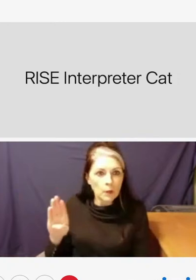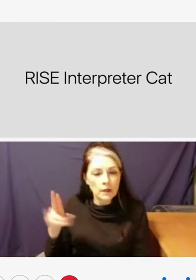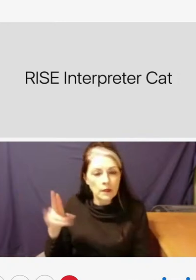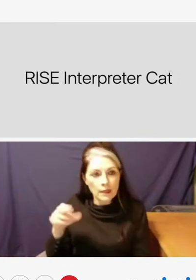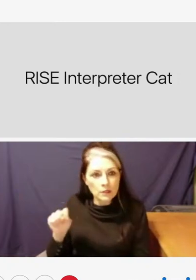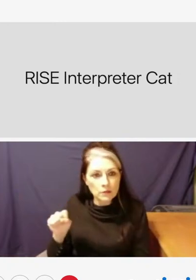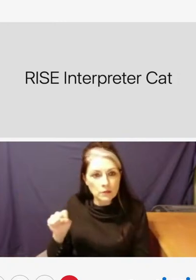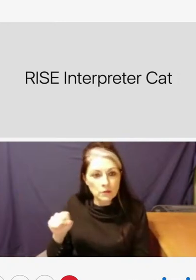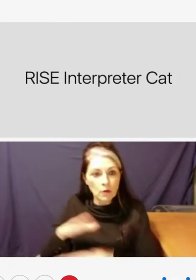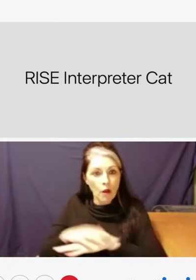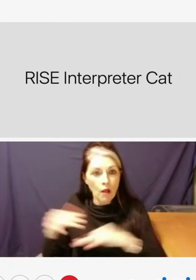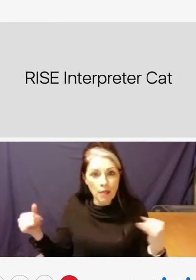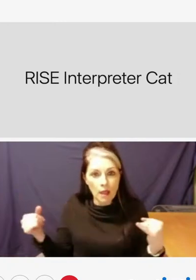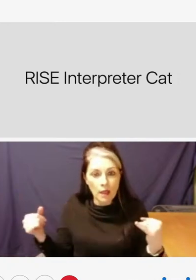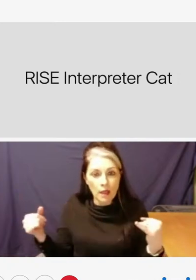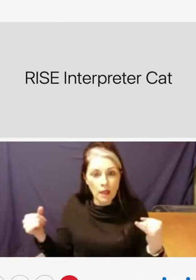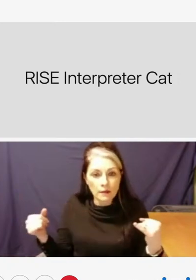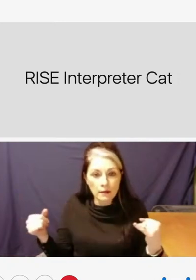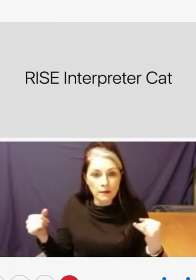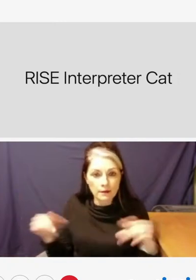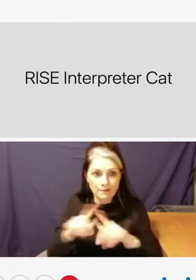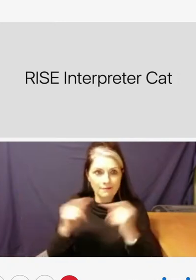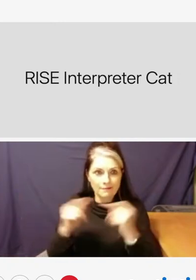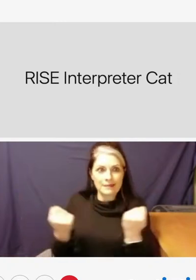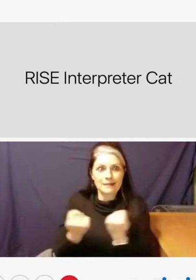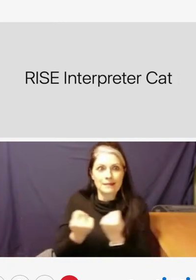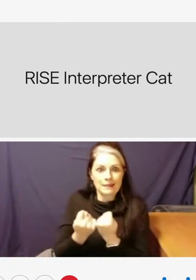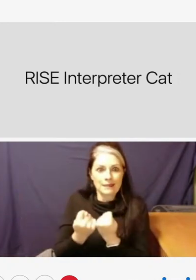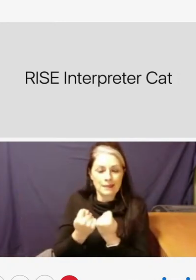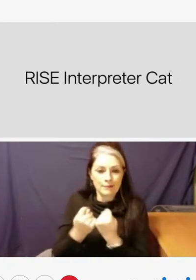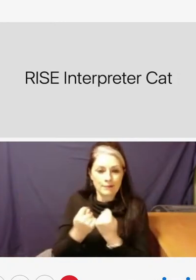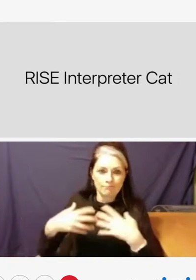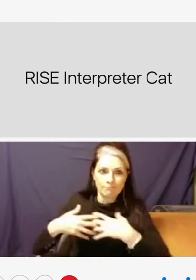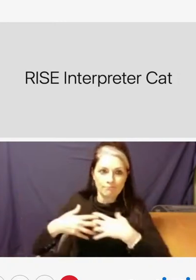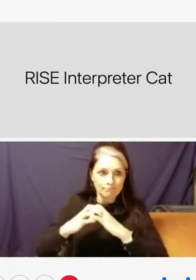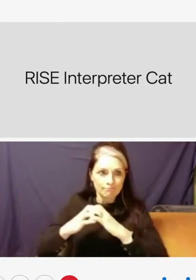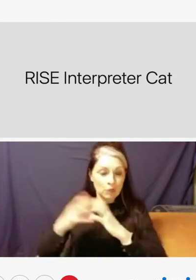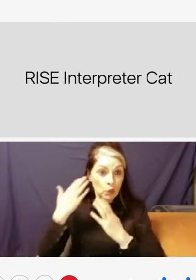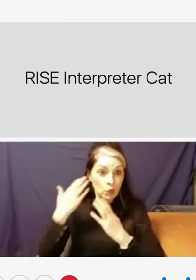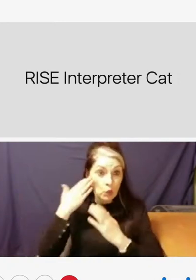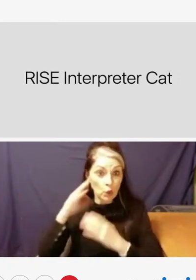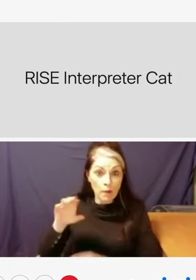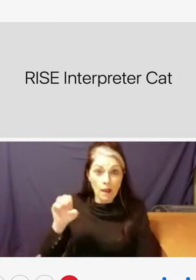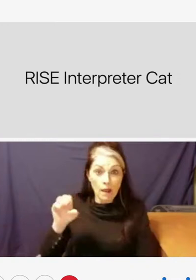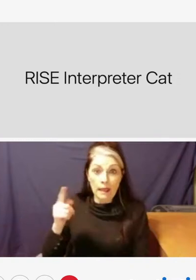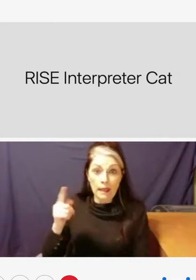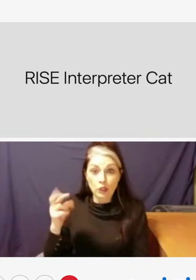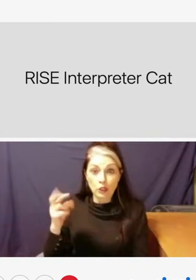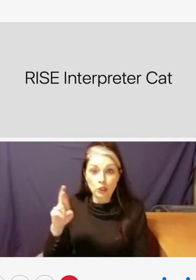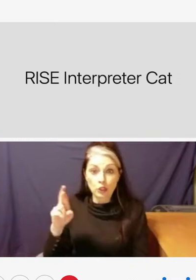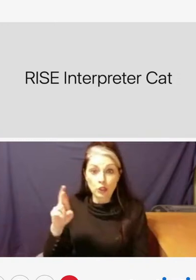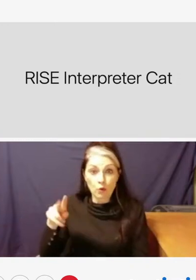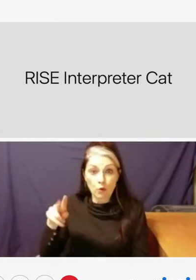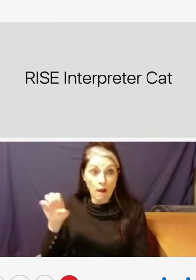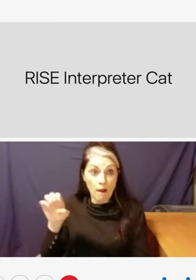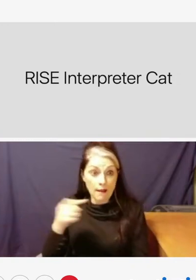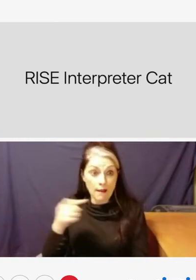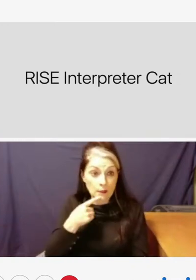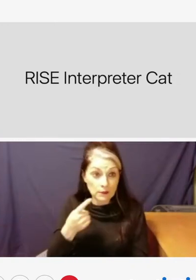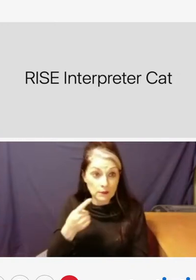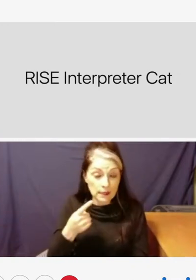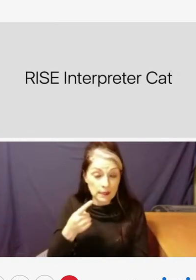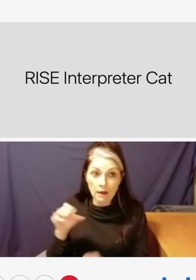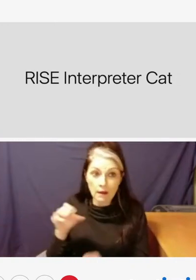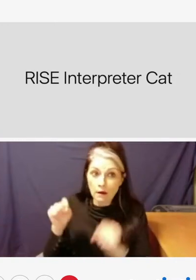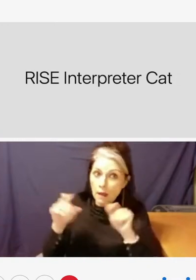Team uh if you don't know about our Virtual Enterprise uh they are amazing I've had the